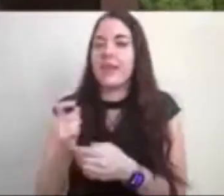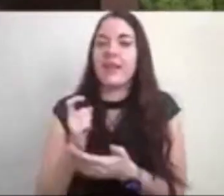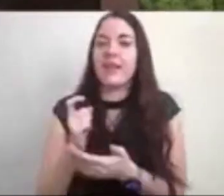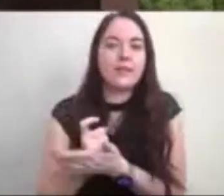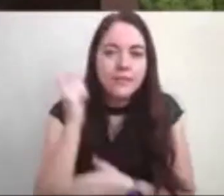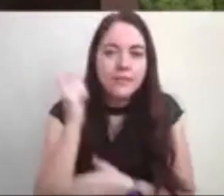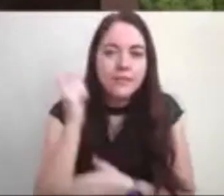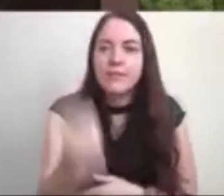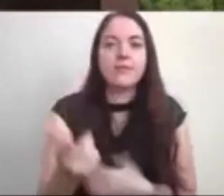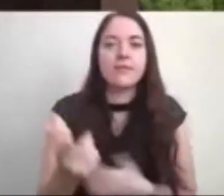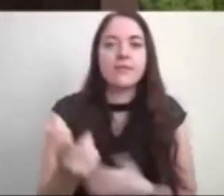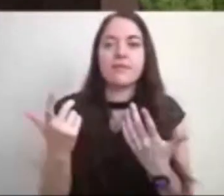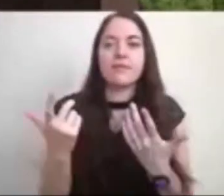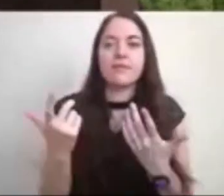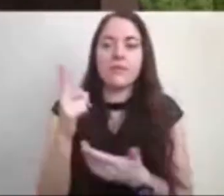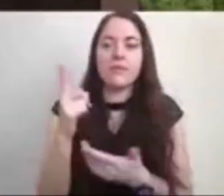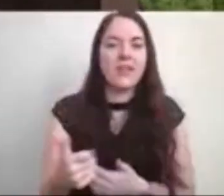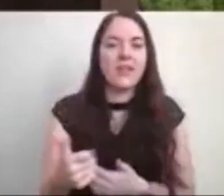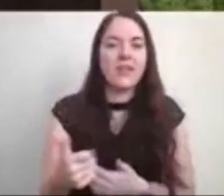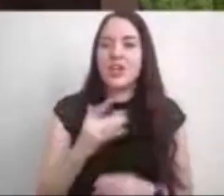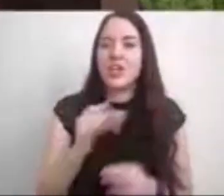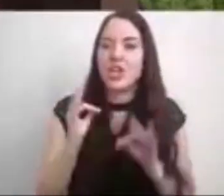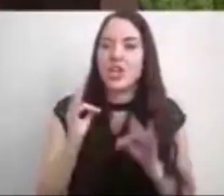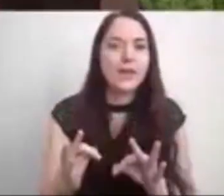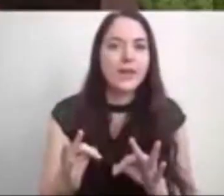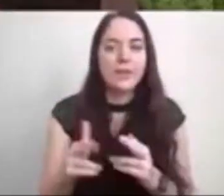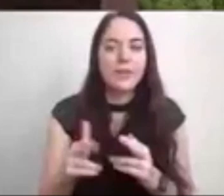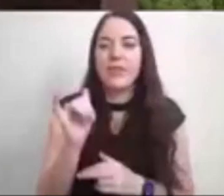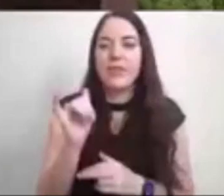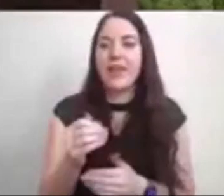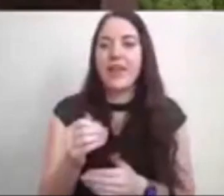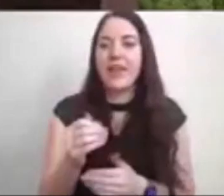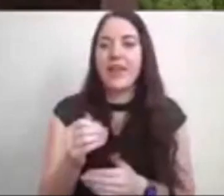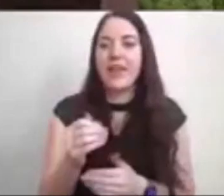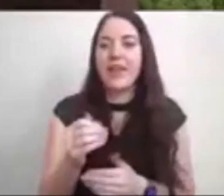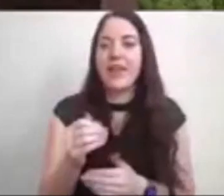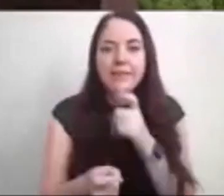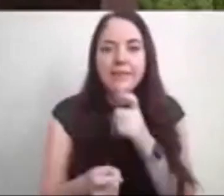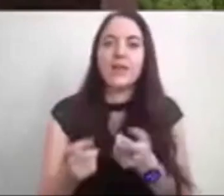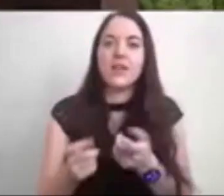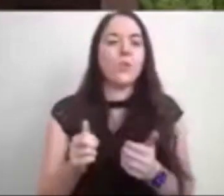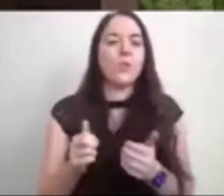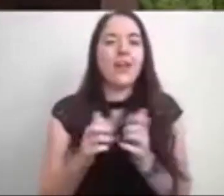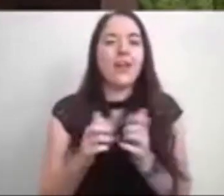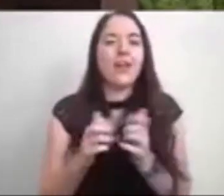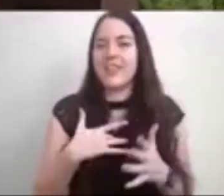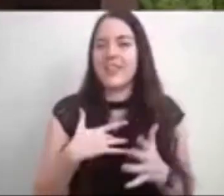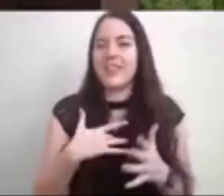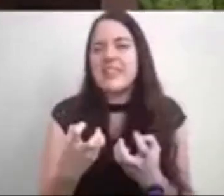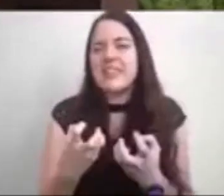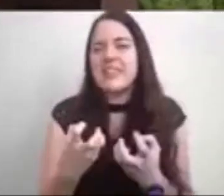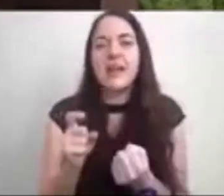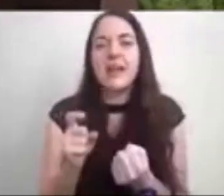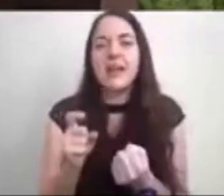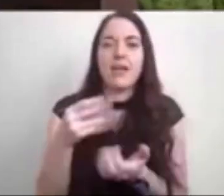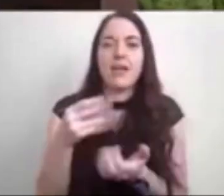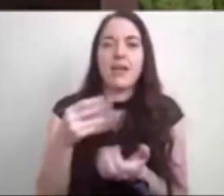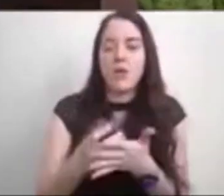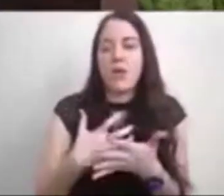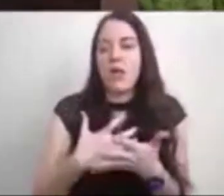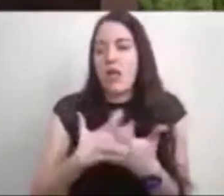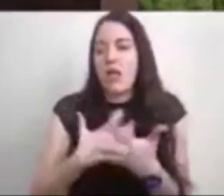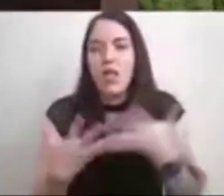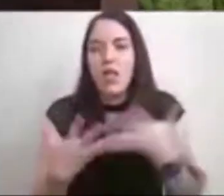tithing. It helps me to give freely and without reservation, without resentment. Even now, as